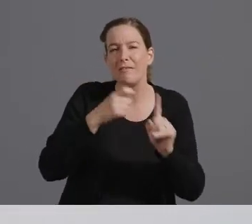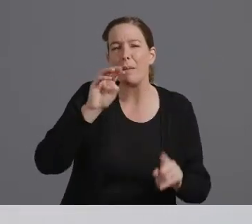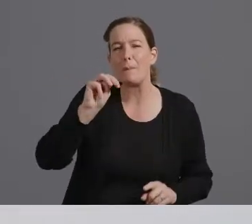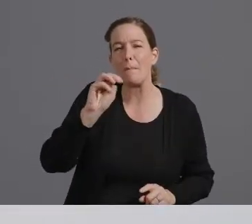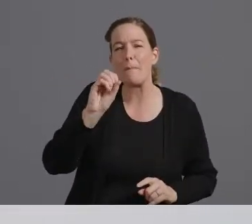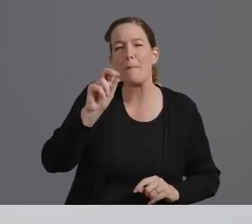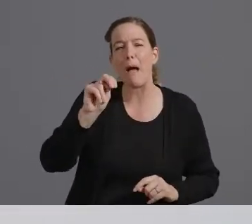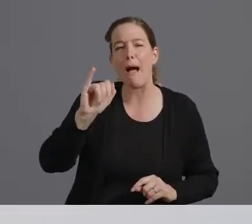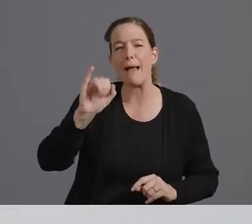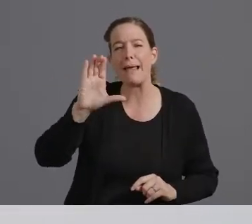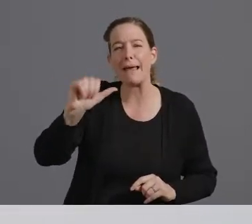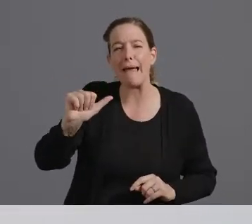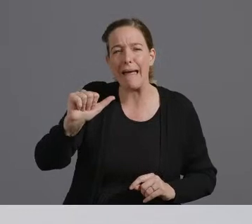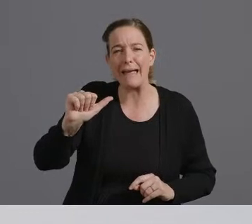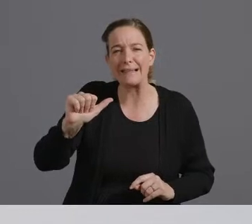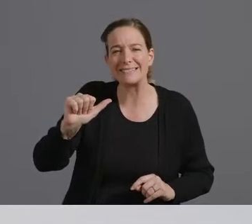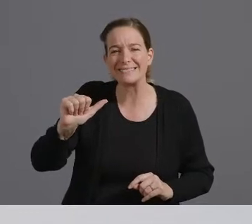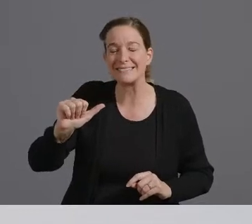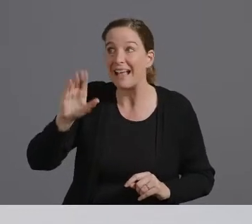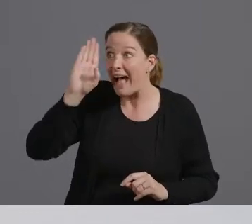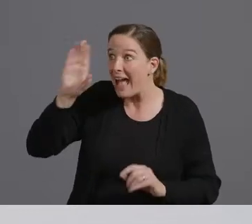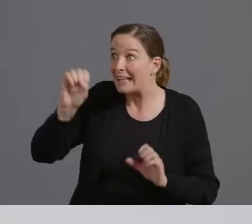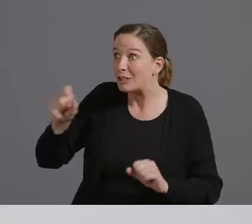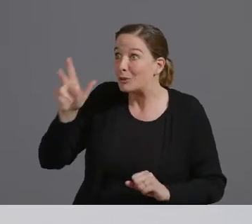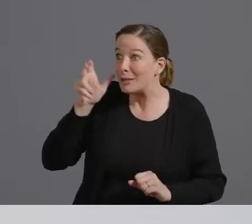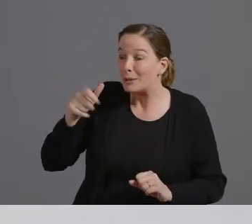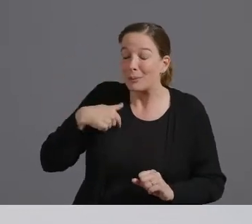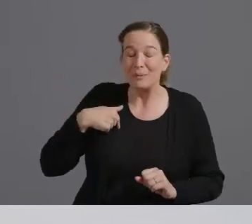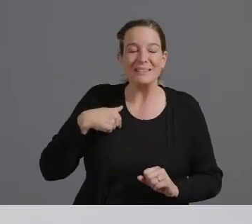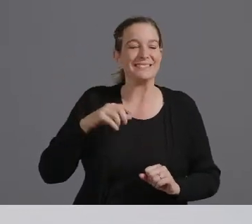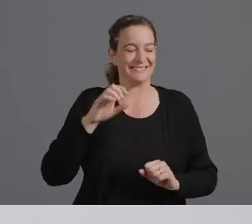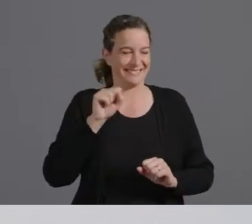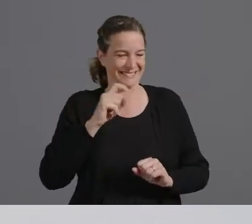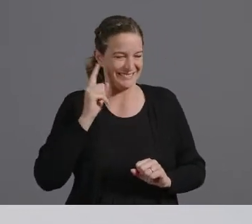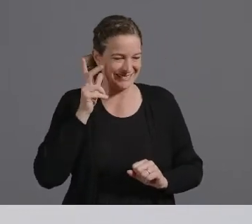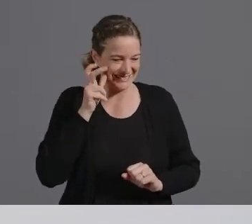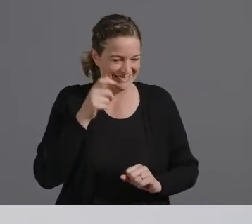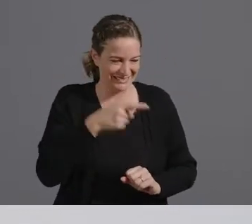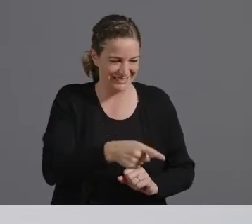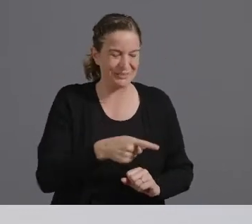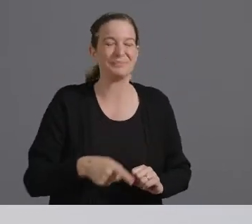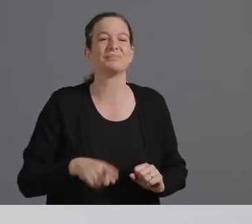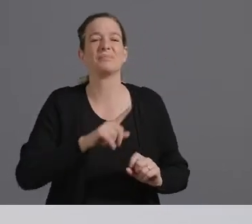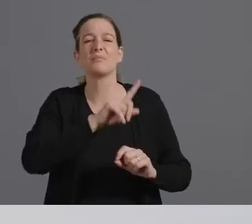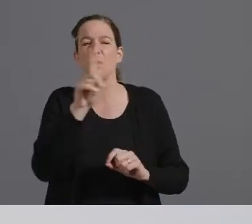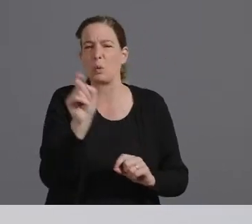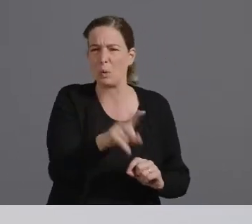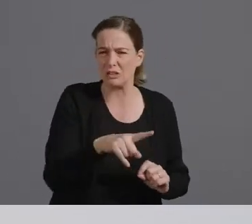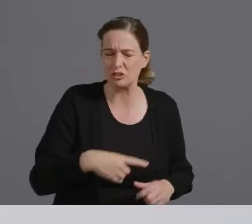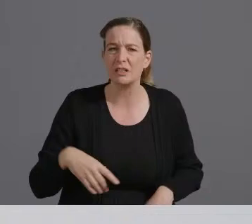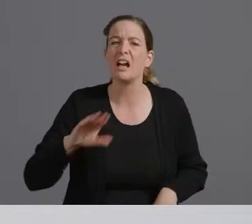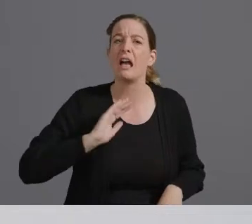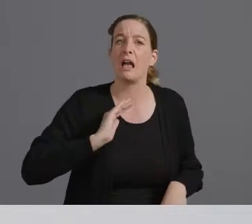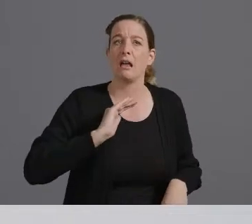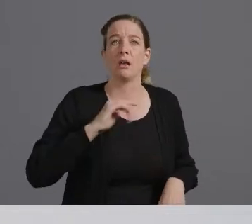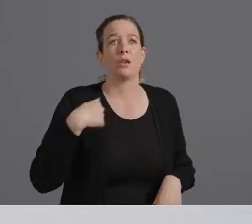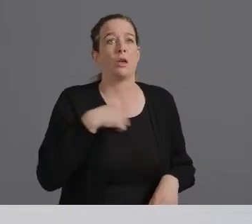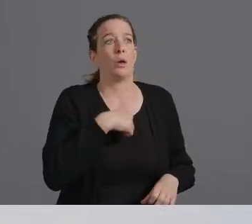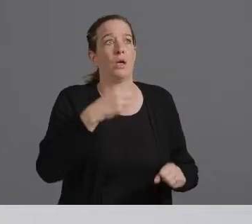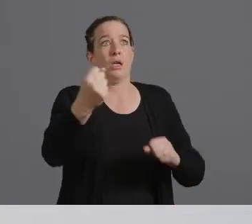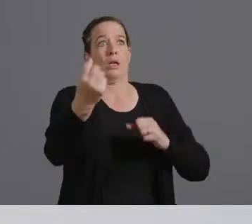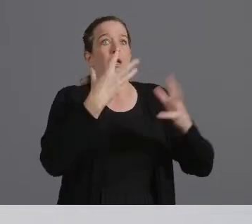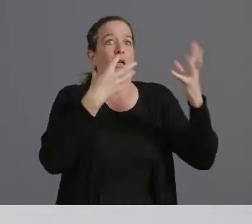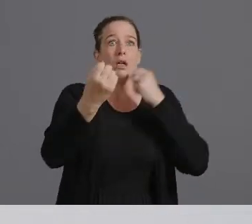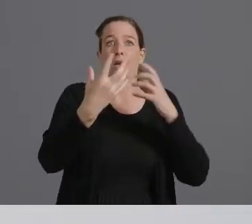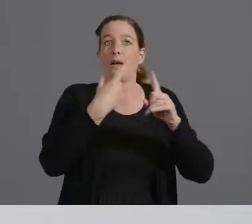Hi, can you hear me? Yeah, I can hear you. So our station has just been bombarded by people with health conditions